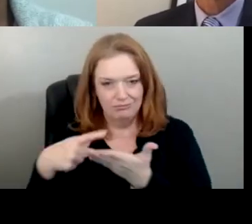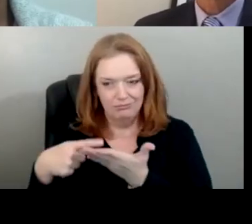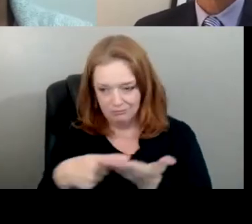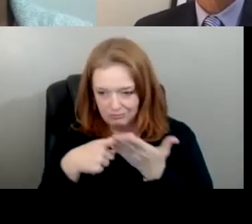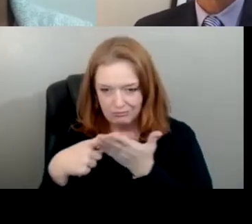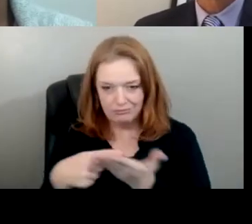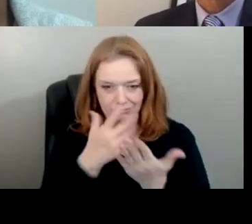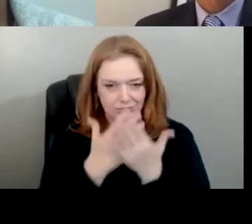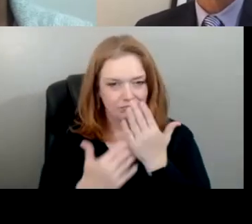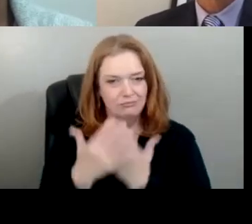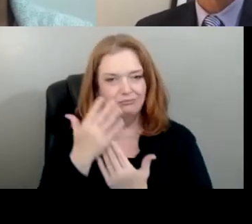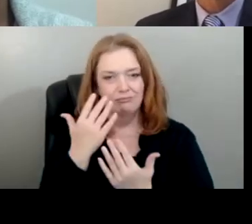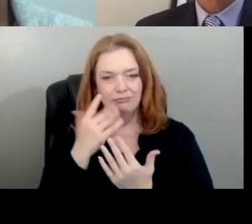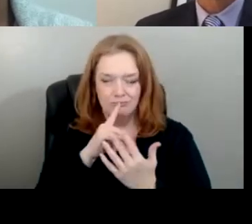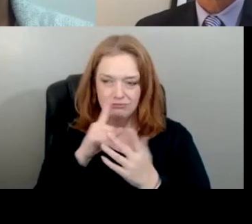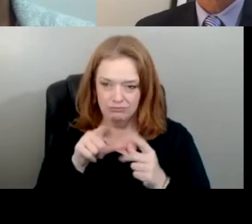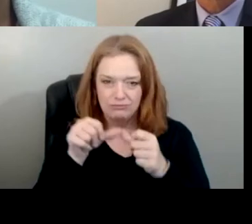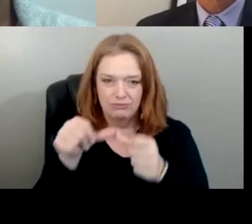and continuing that.